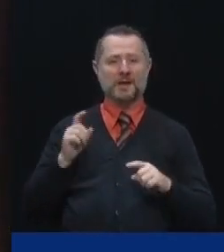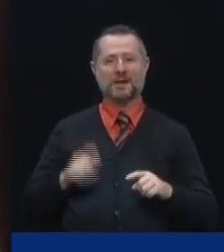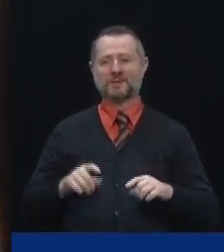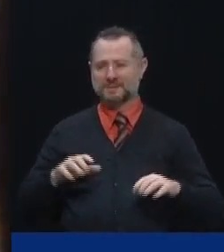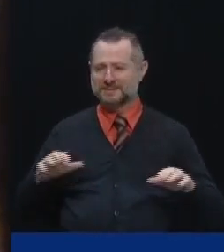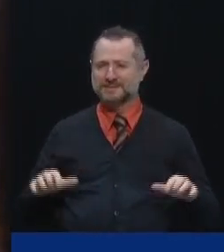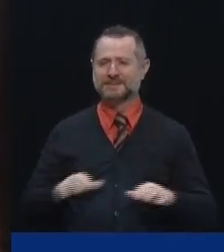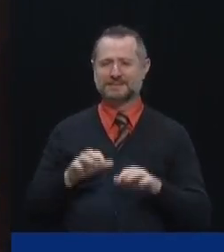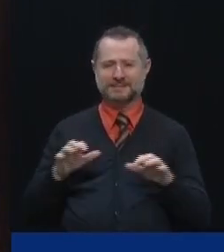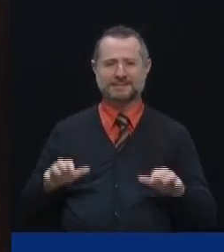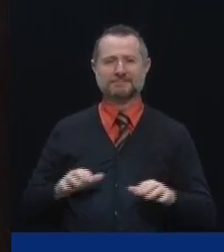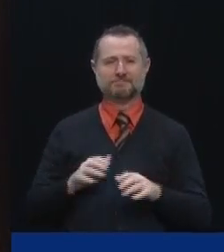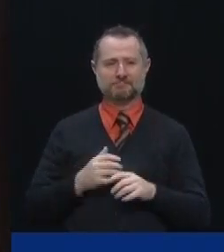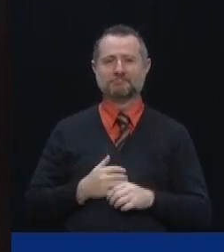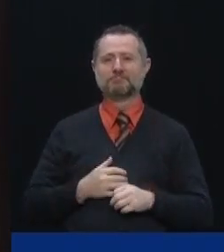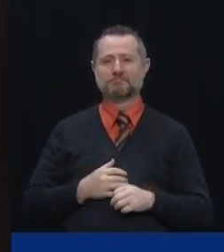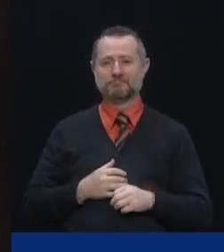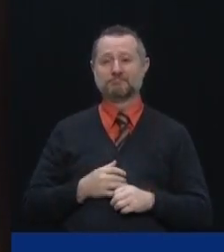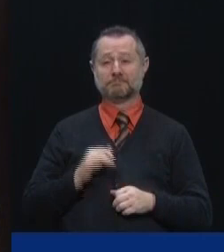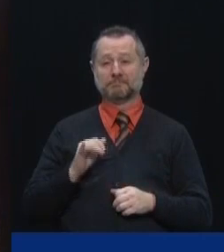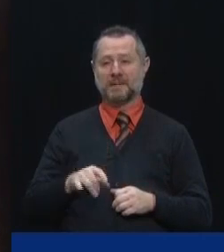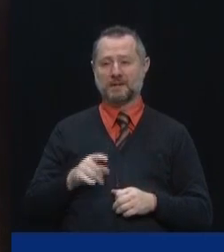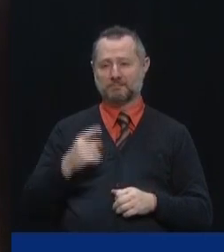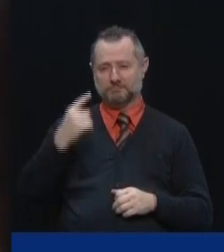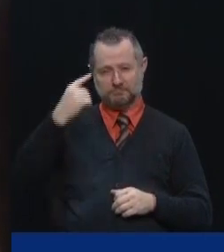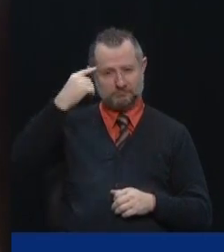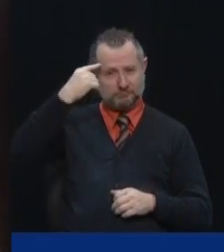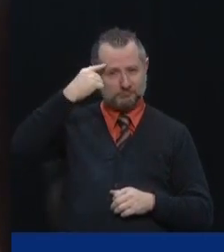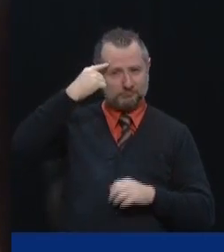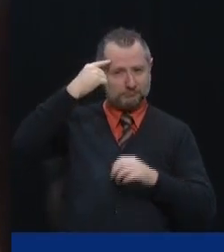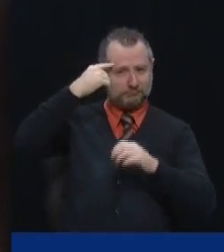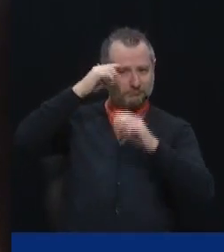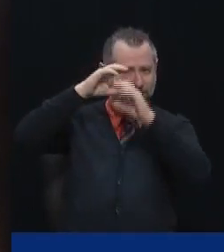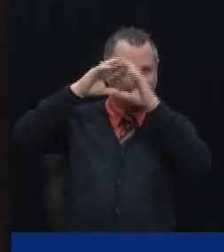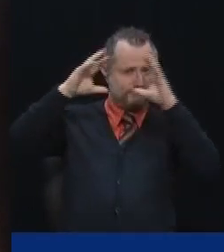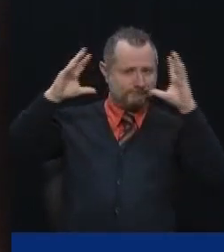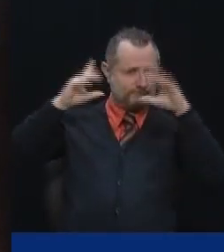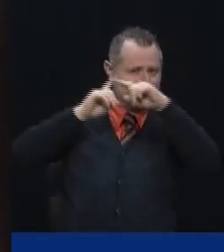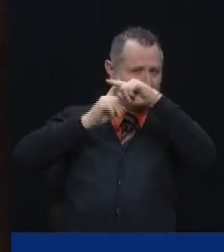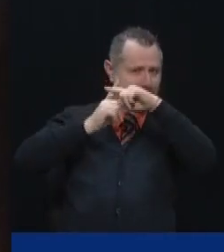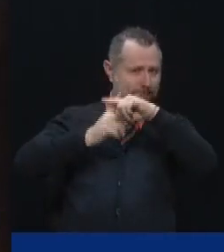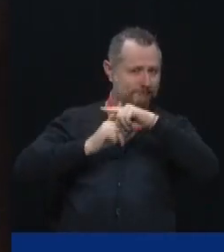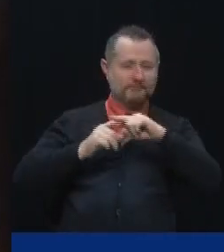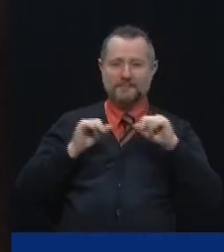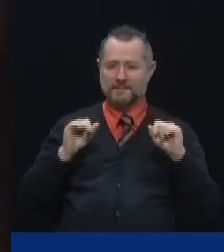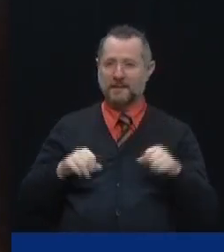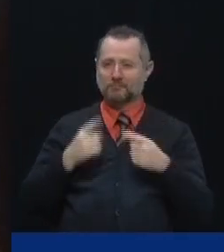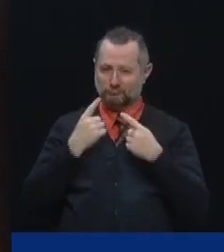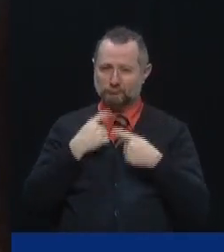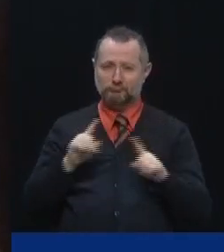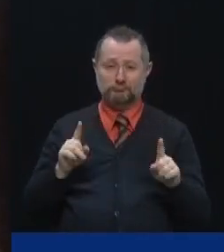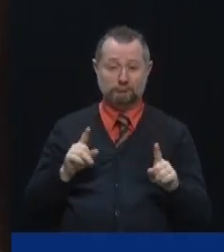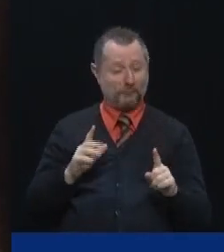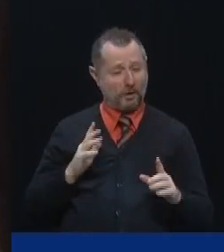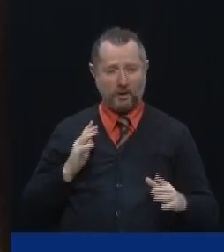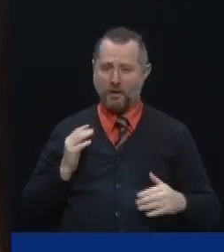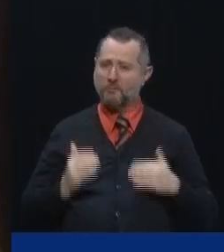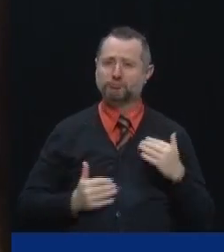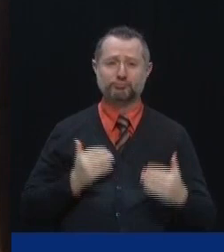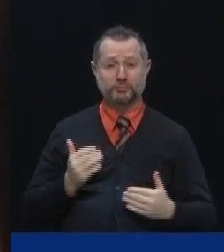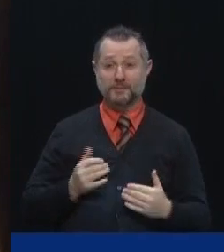You have to see a different reality, and you have to make it happen. And that's where we are